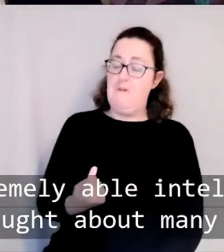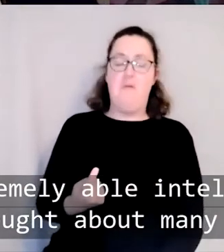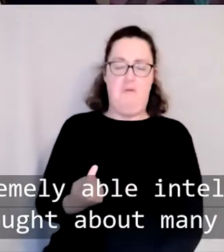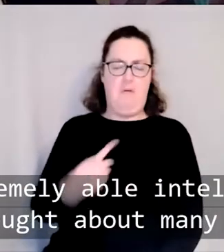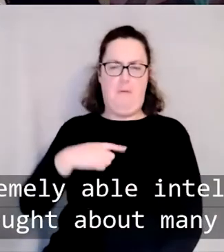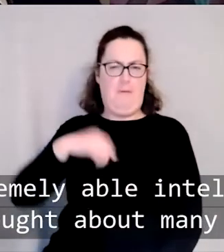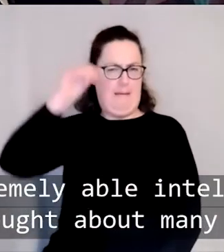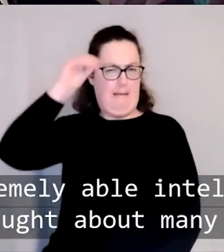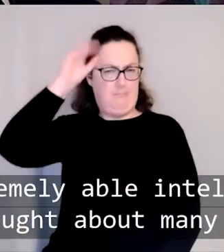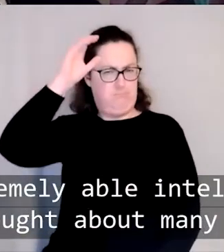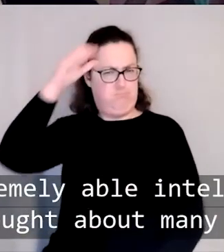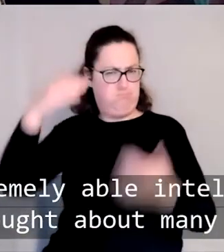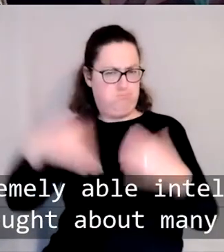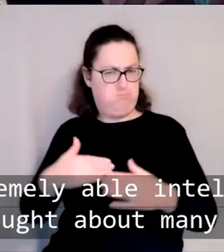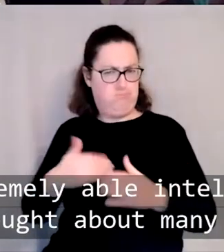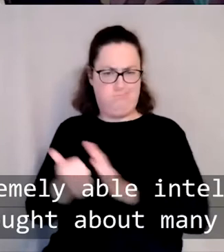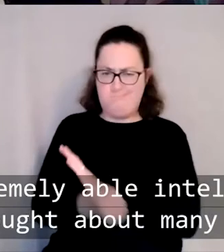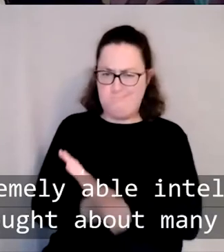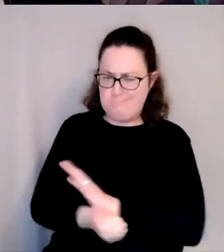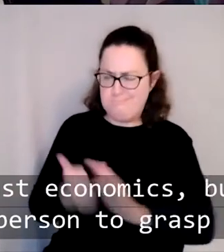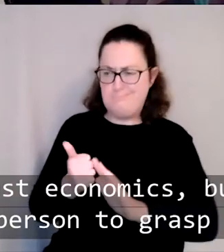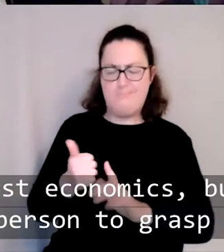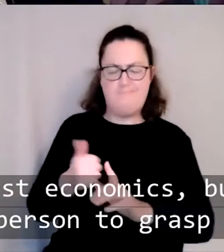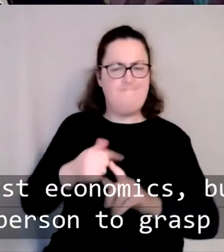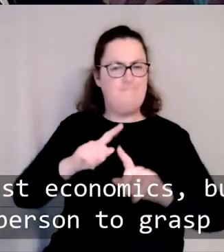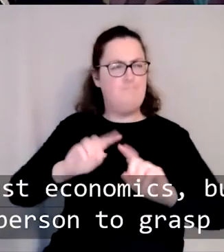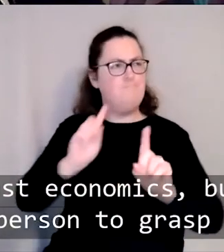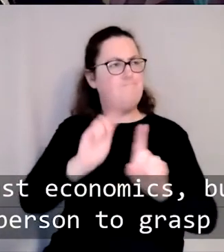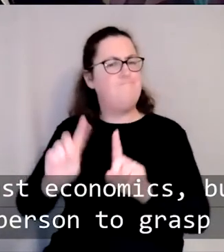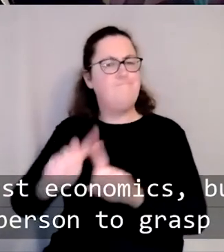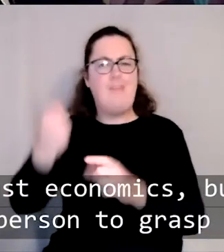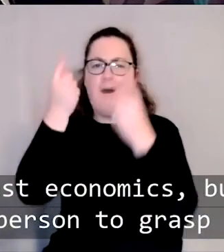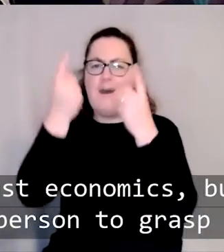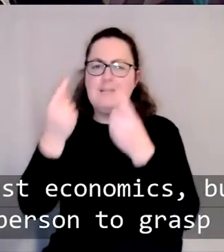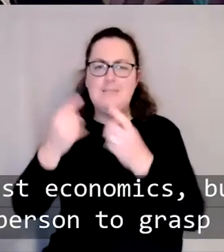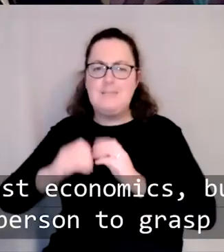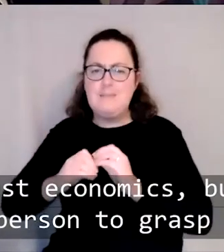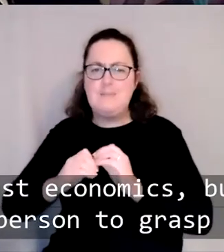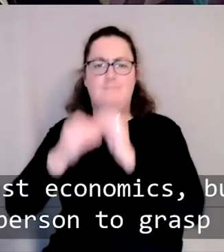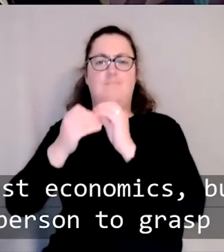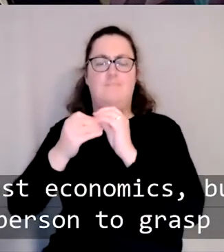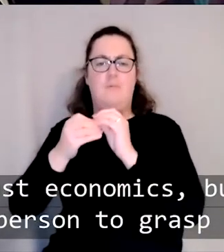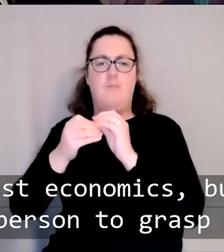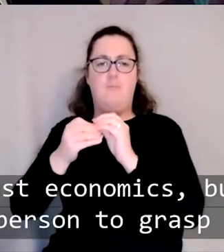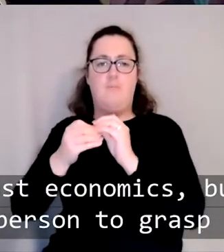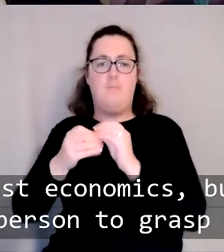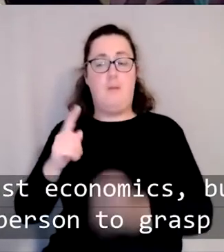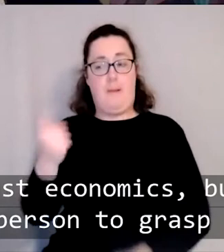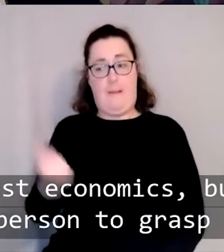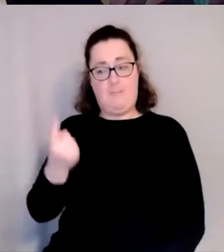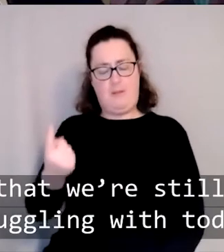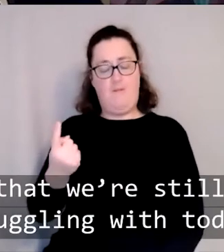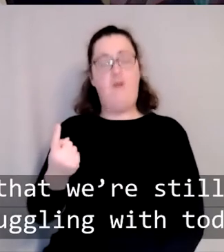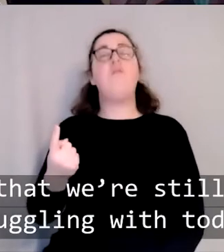intellectual who thought about, you know, many ideas, not just economics, but was the first person to grasp